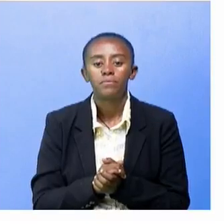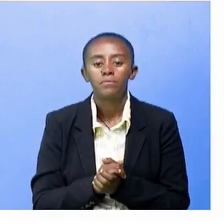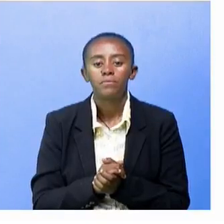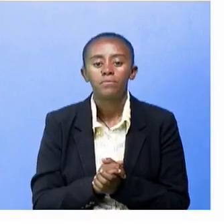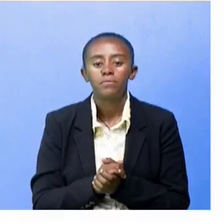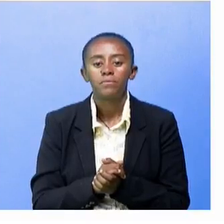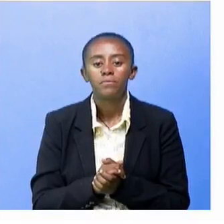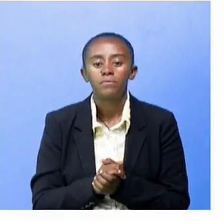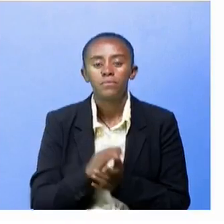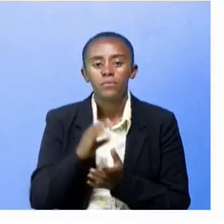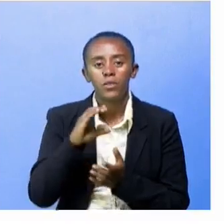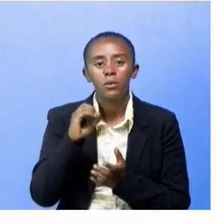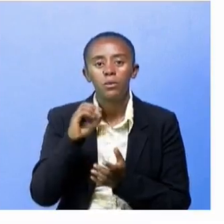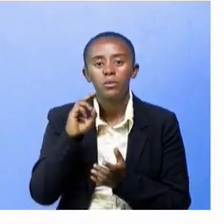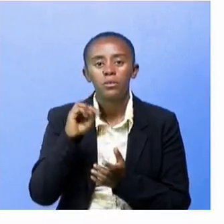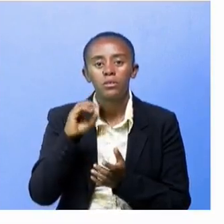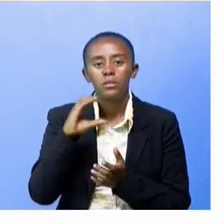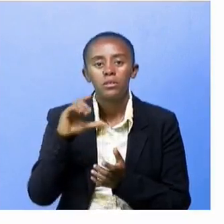A concluding